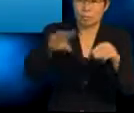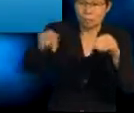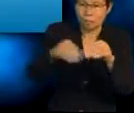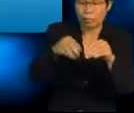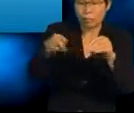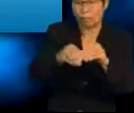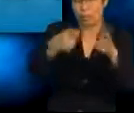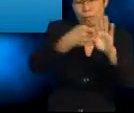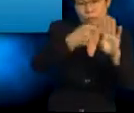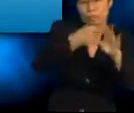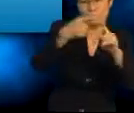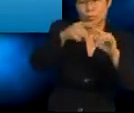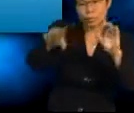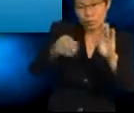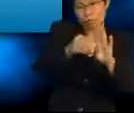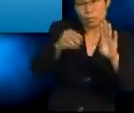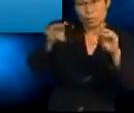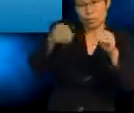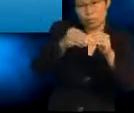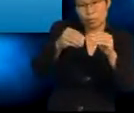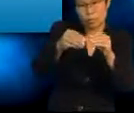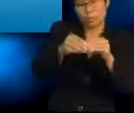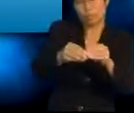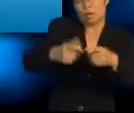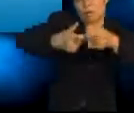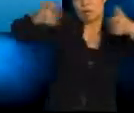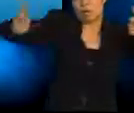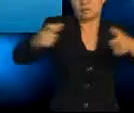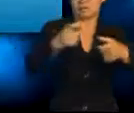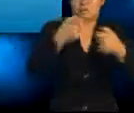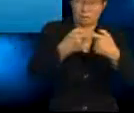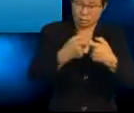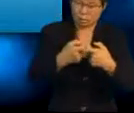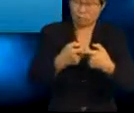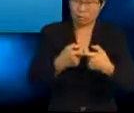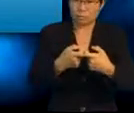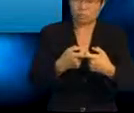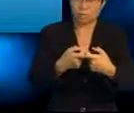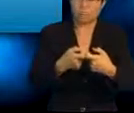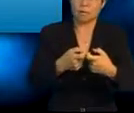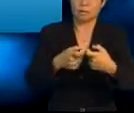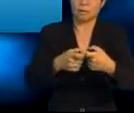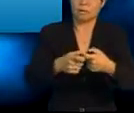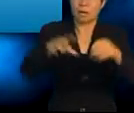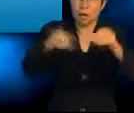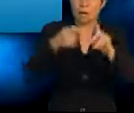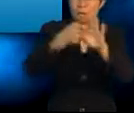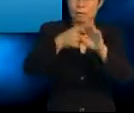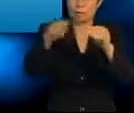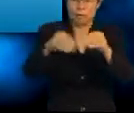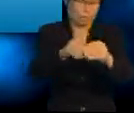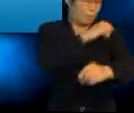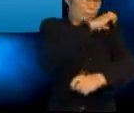more batteries to the circuit can create larger currents. But if a component in the circuit